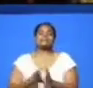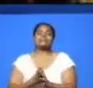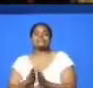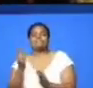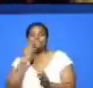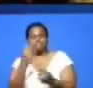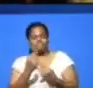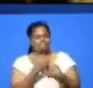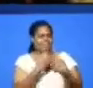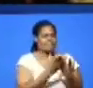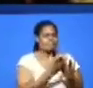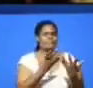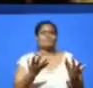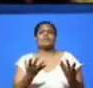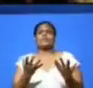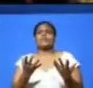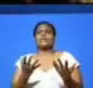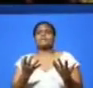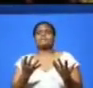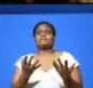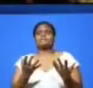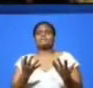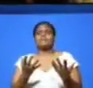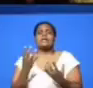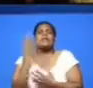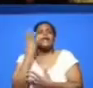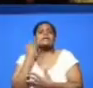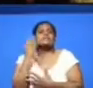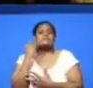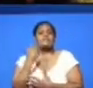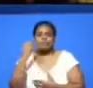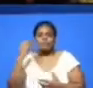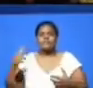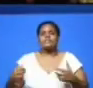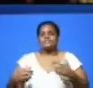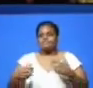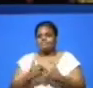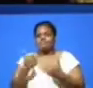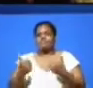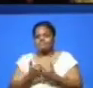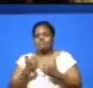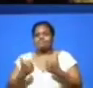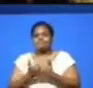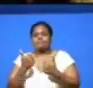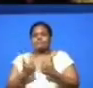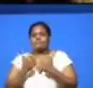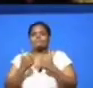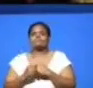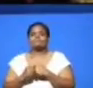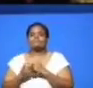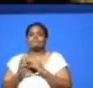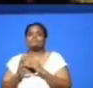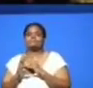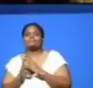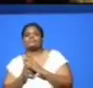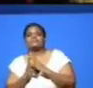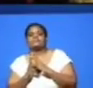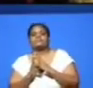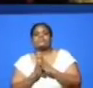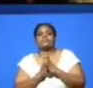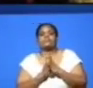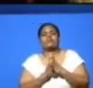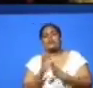will come upon hard times. I have to rush, but hear me carefully. The